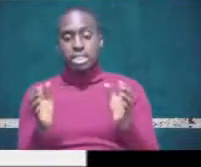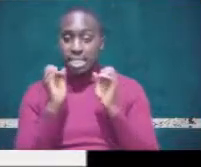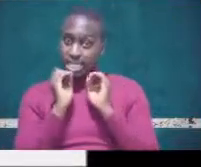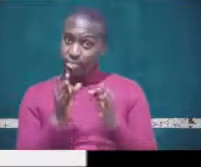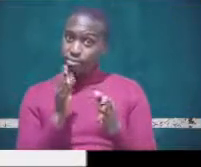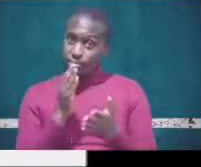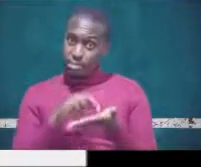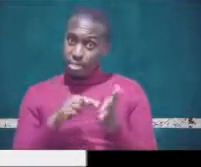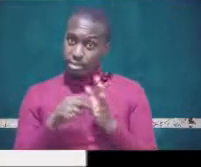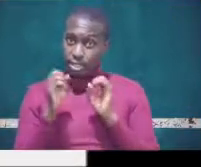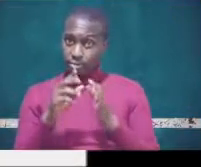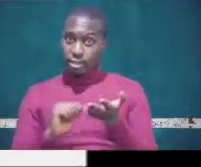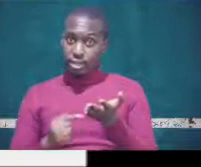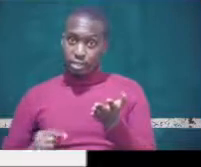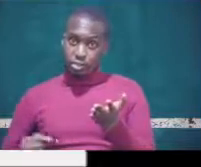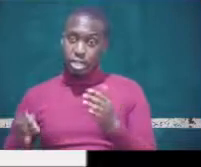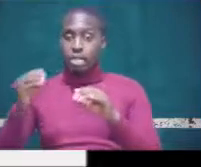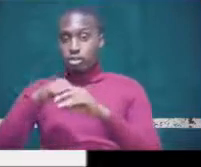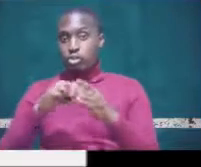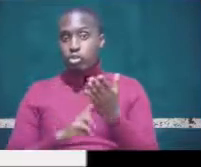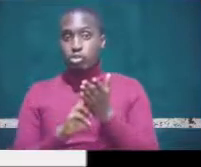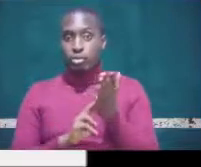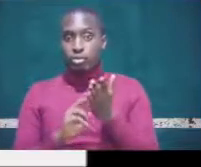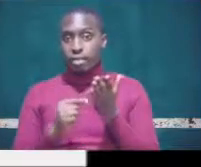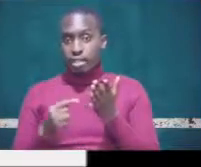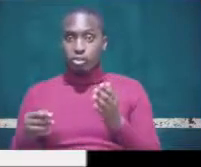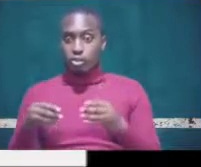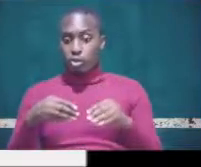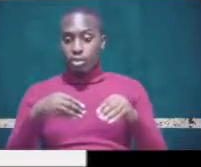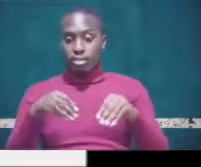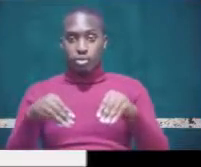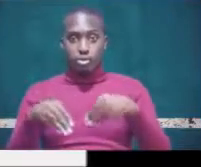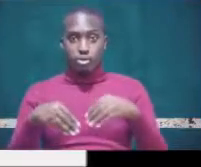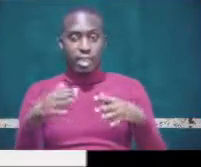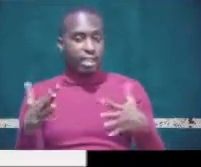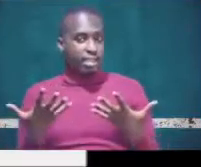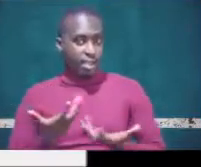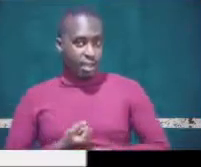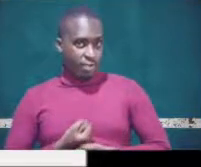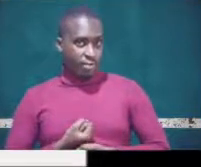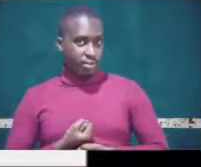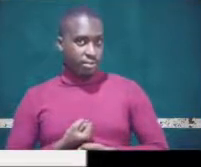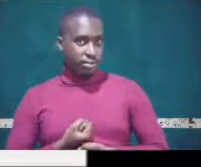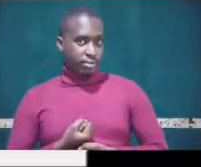if that technology will, instead of use of technological devices, will they harm